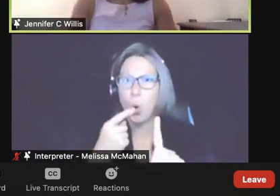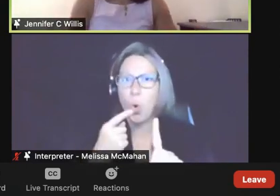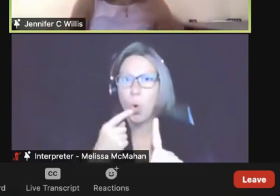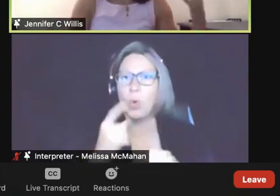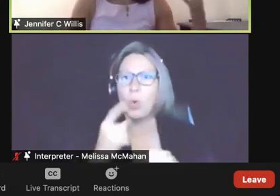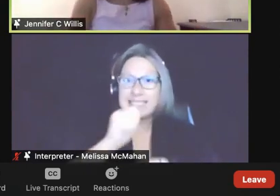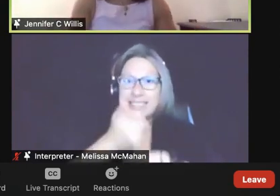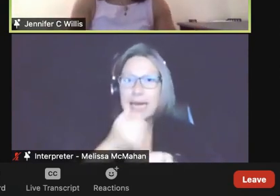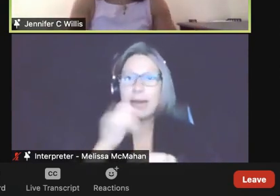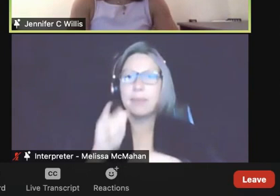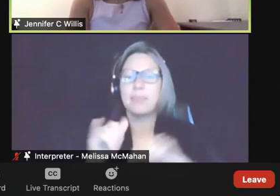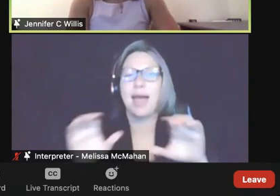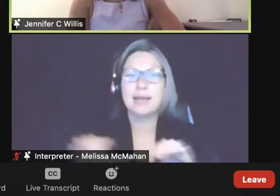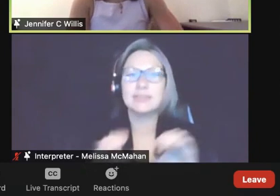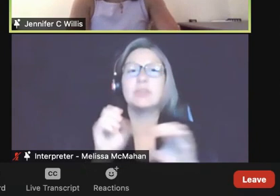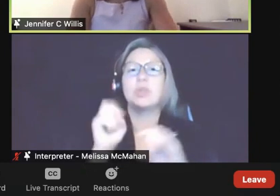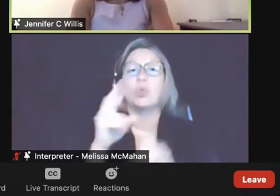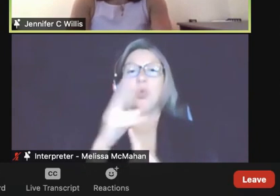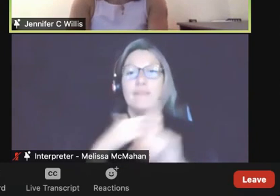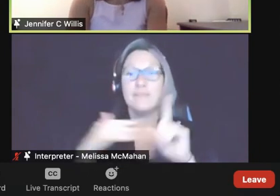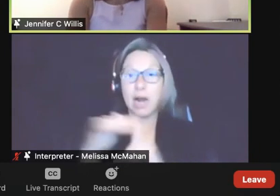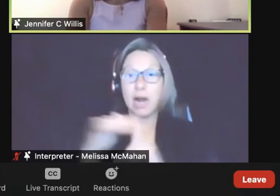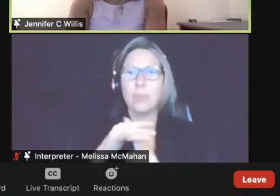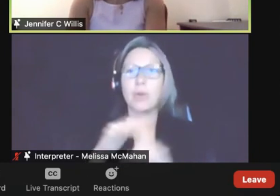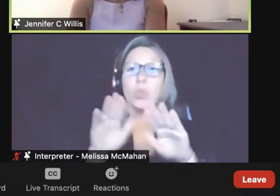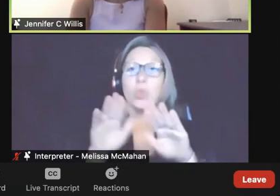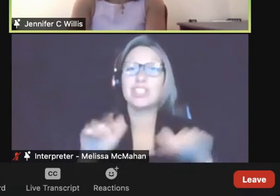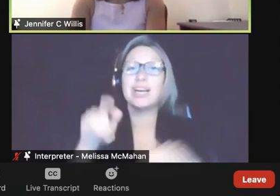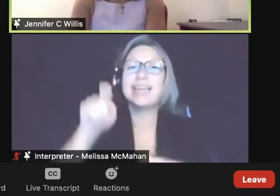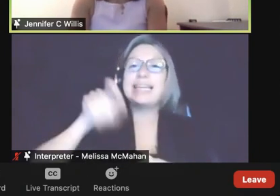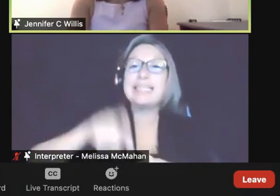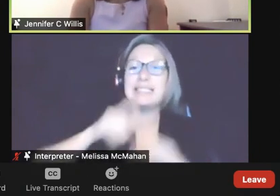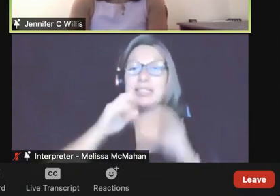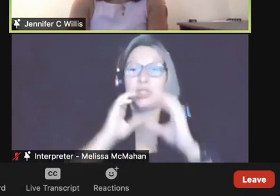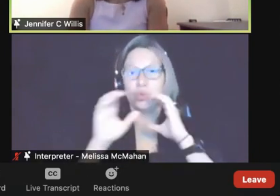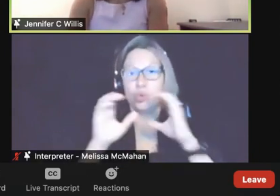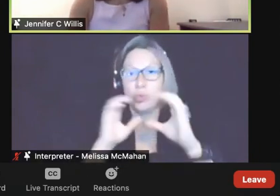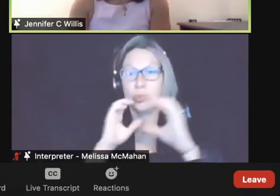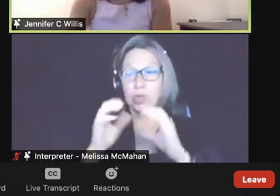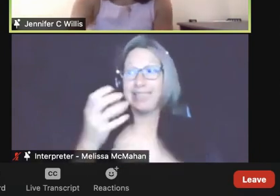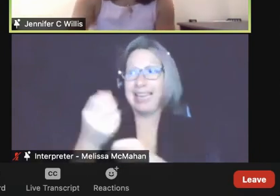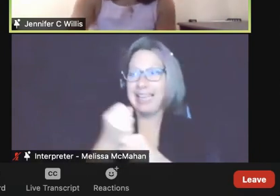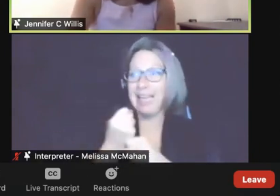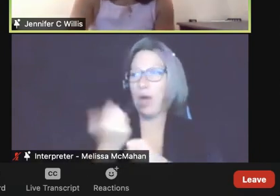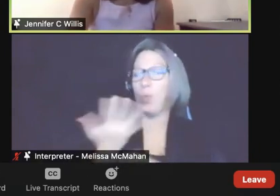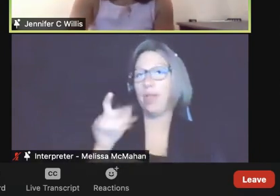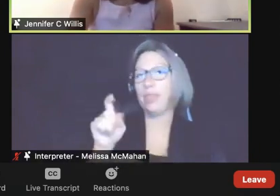activity or setting up an environment where the child needs to communicate something to get what they want or they need.